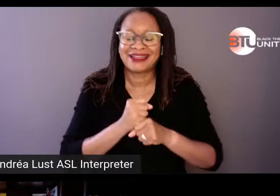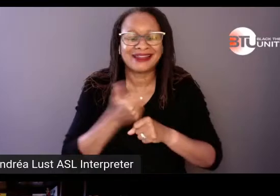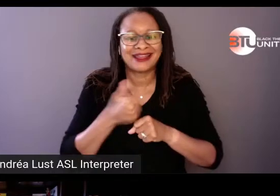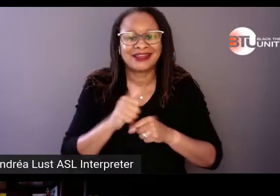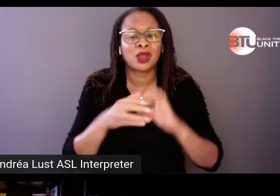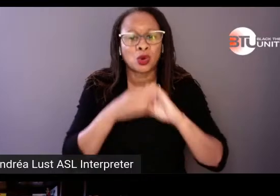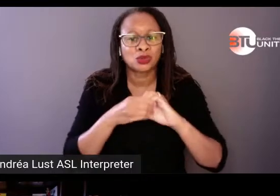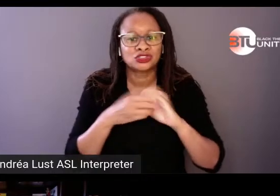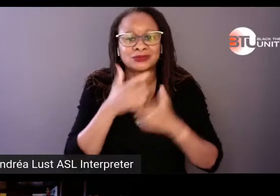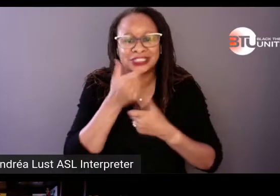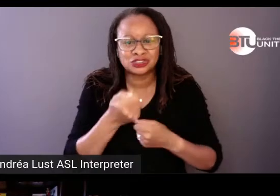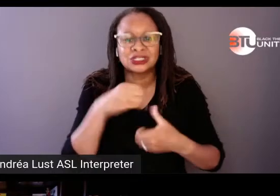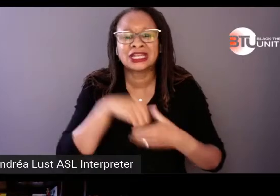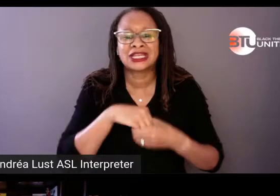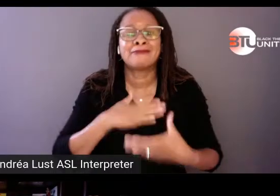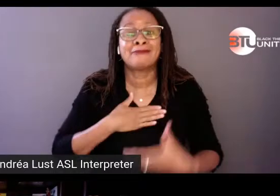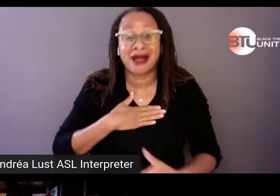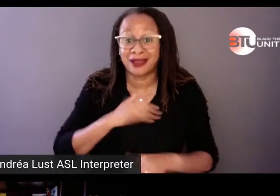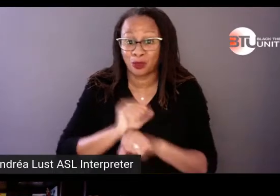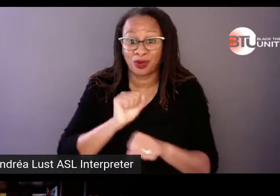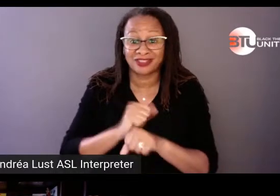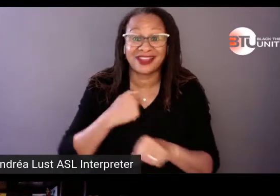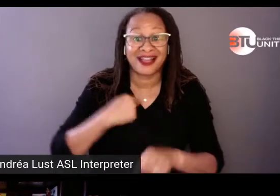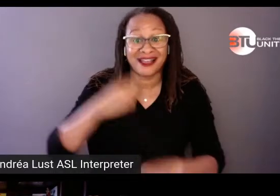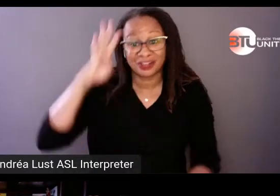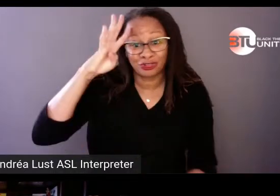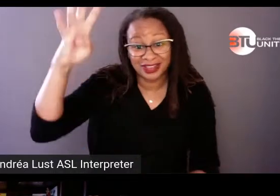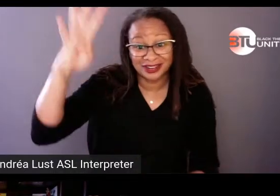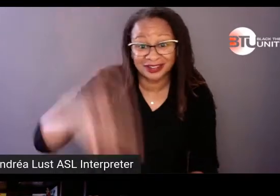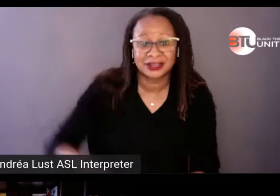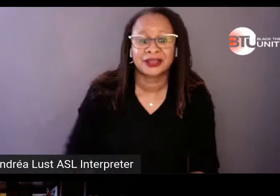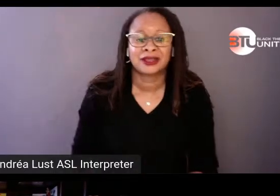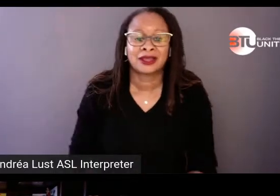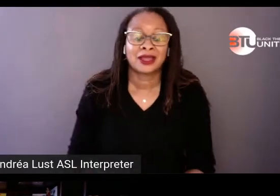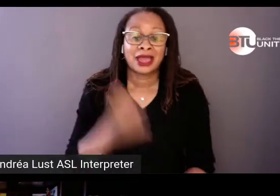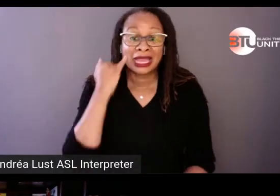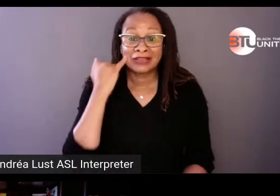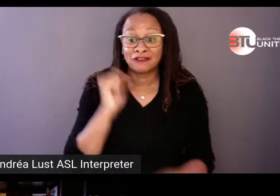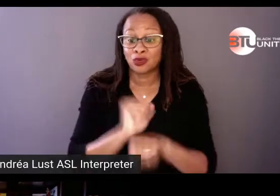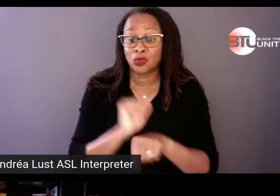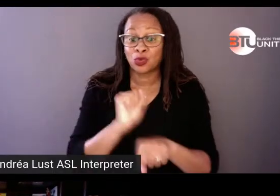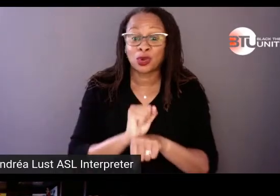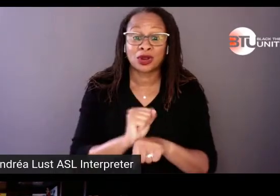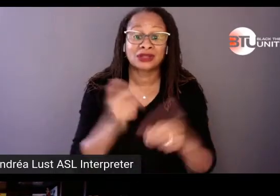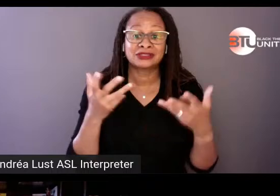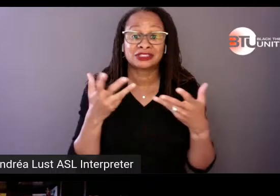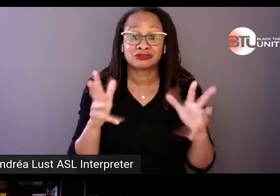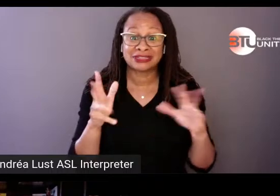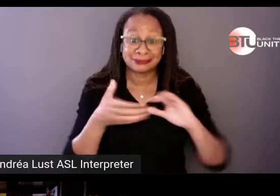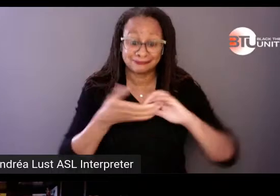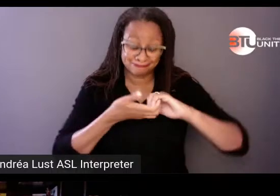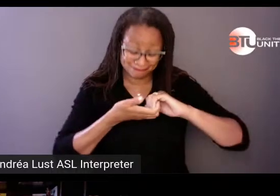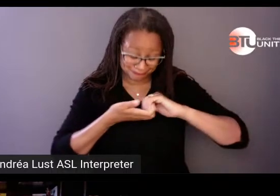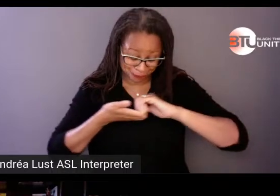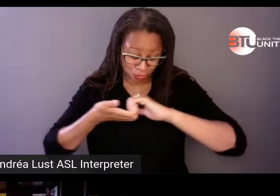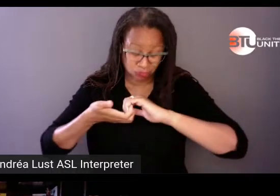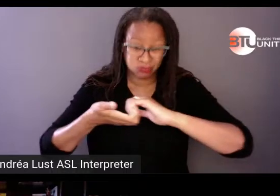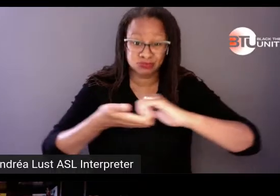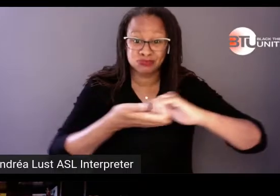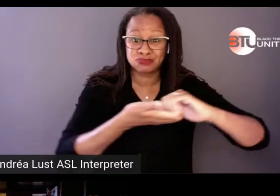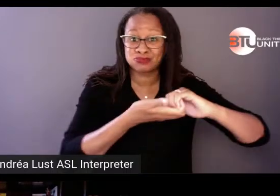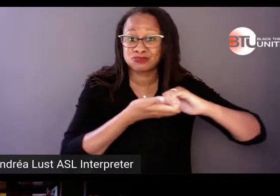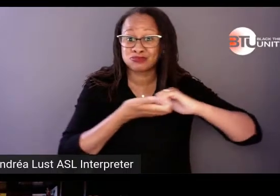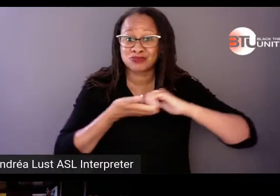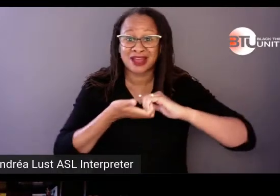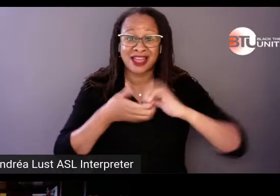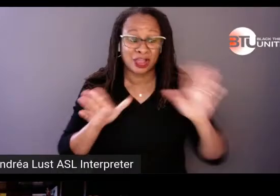in the work that I created. If a work is completely collaborative and being created like